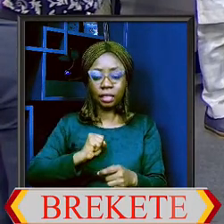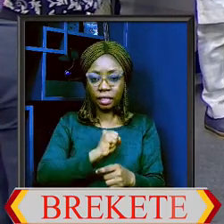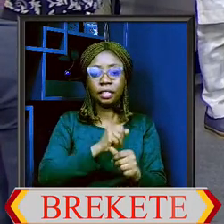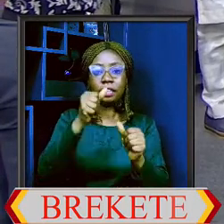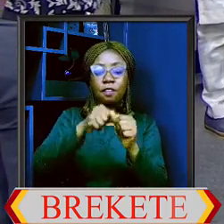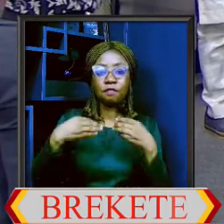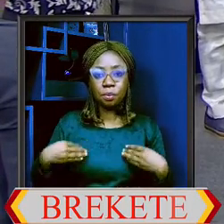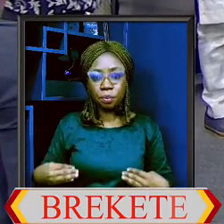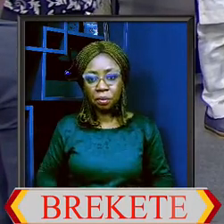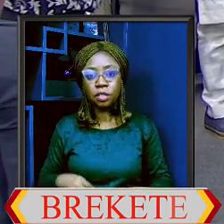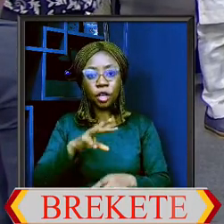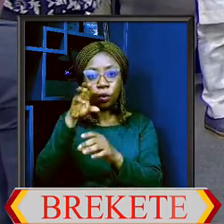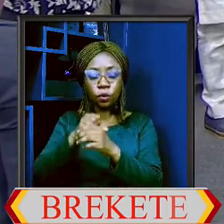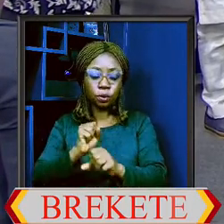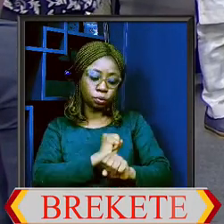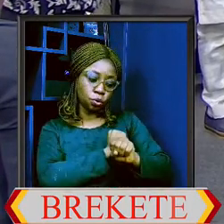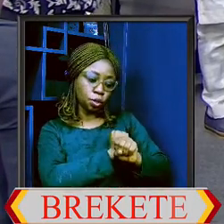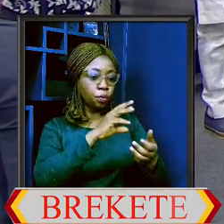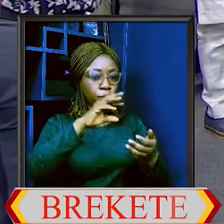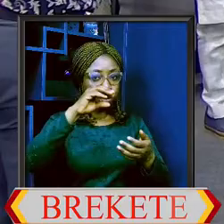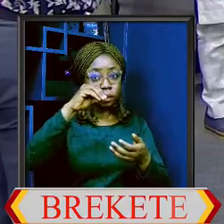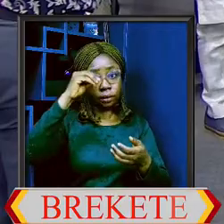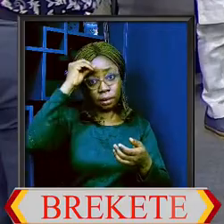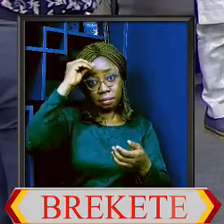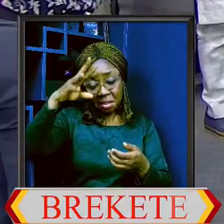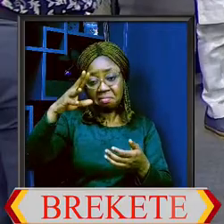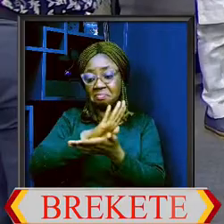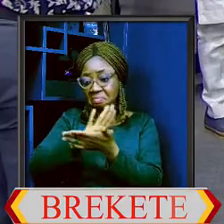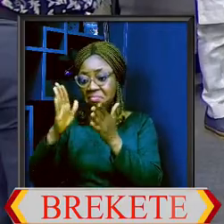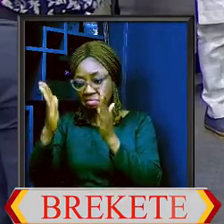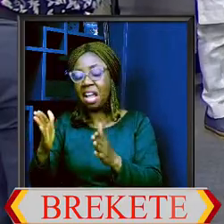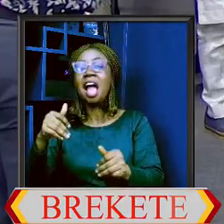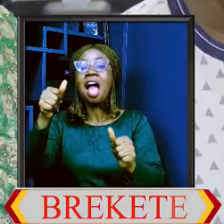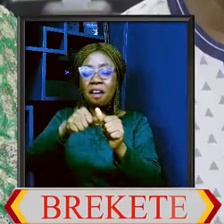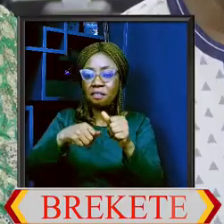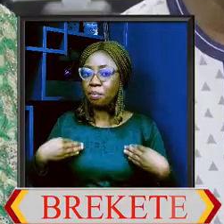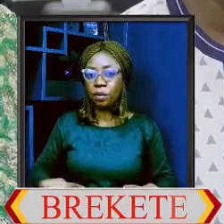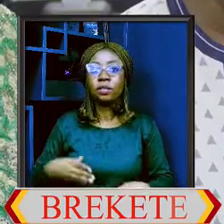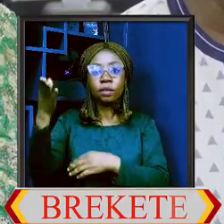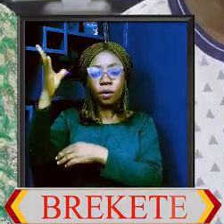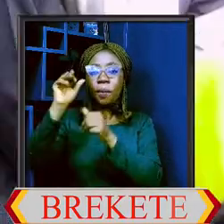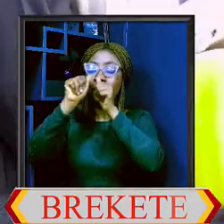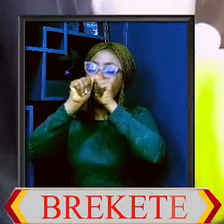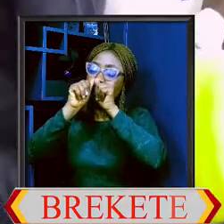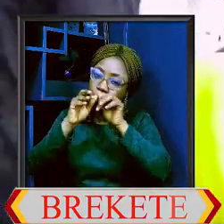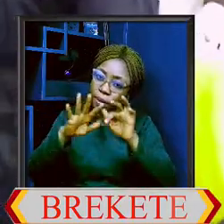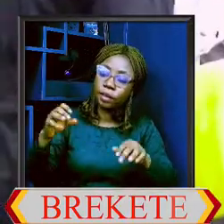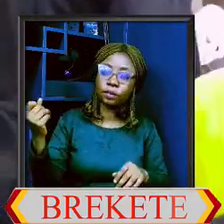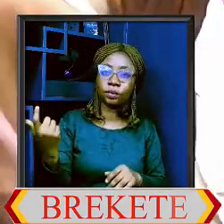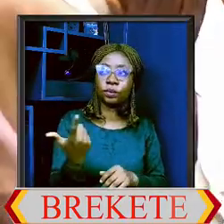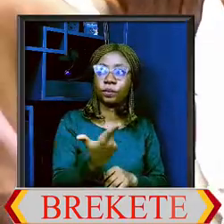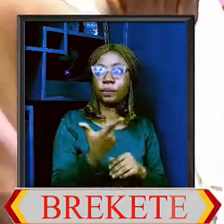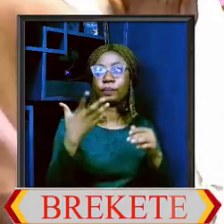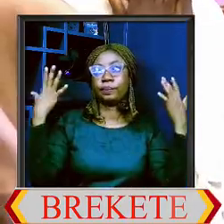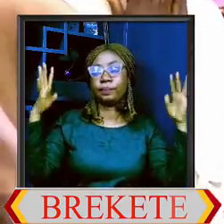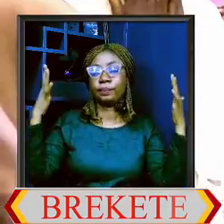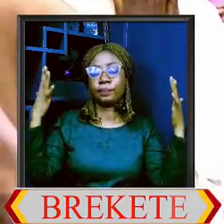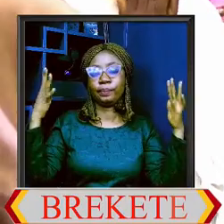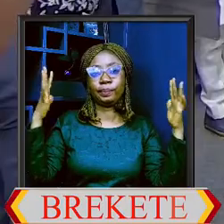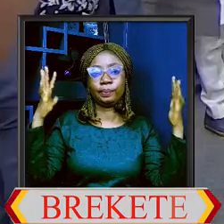the security man and the cleaner at the University may God bless all of us thank you very much I'm